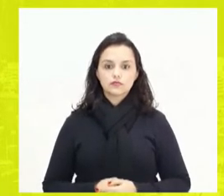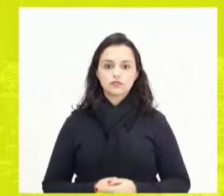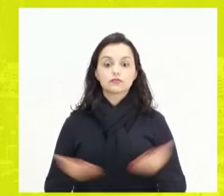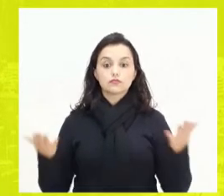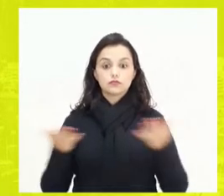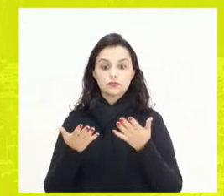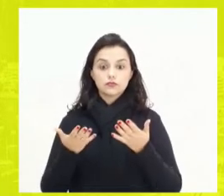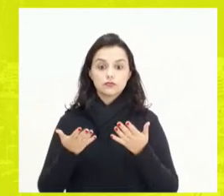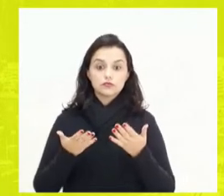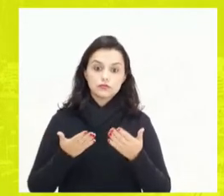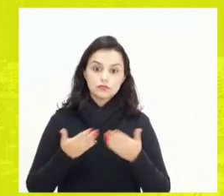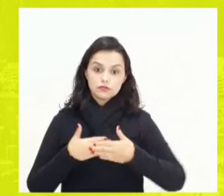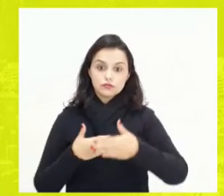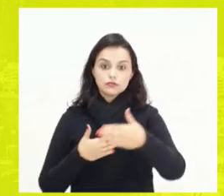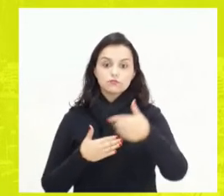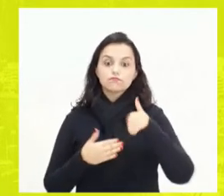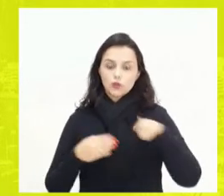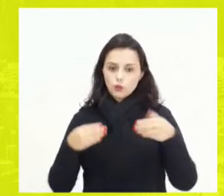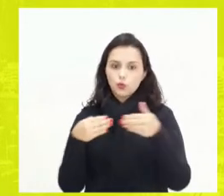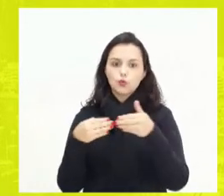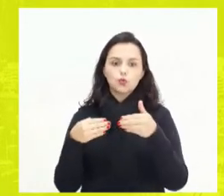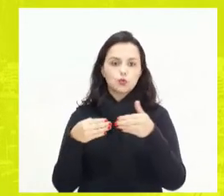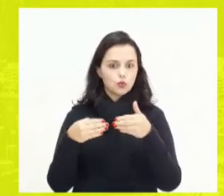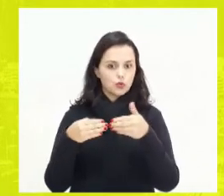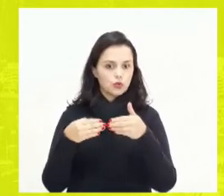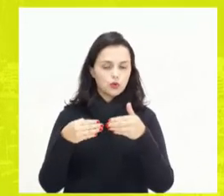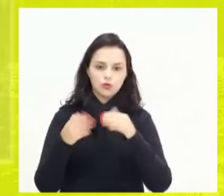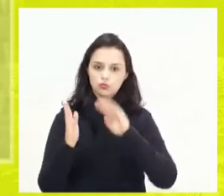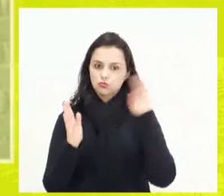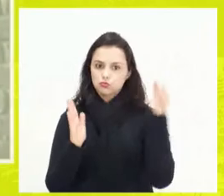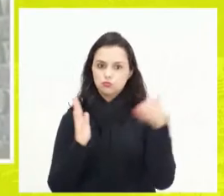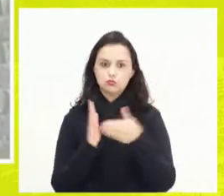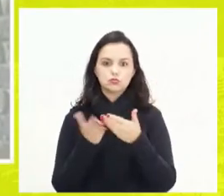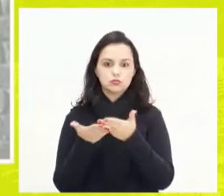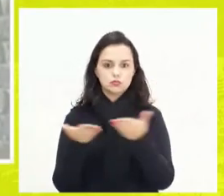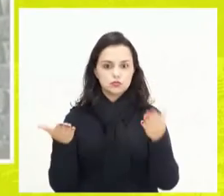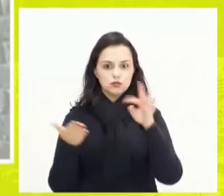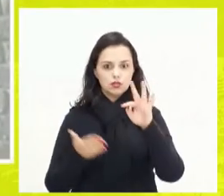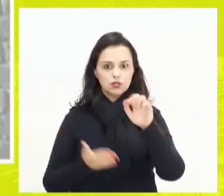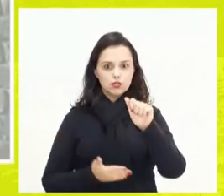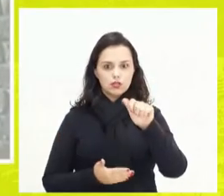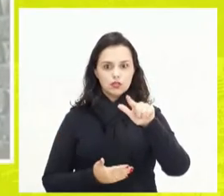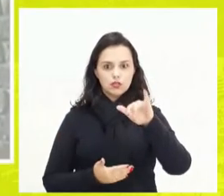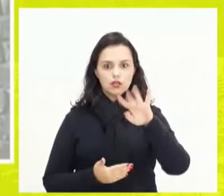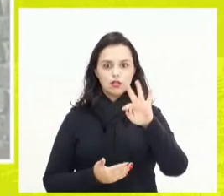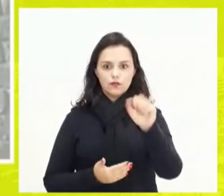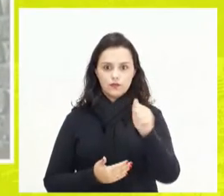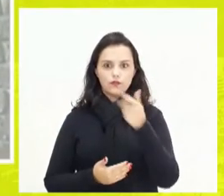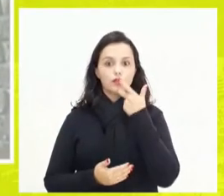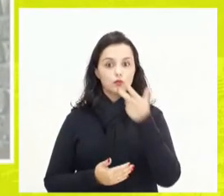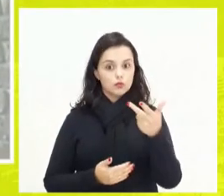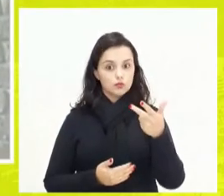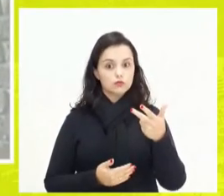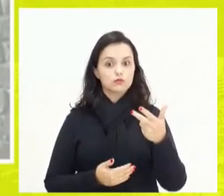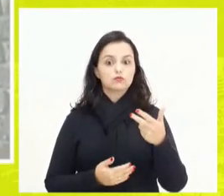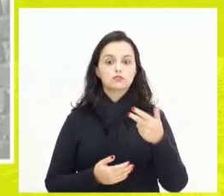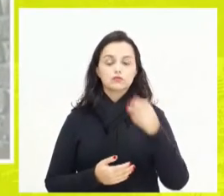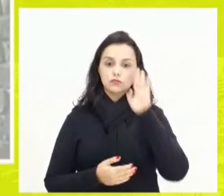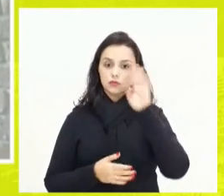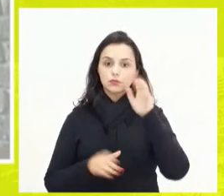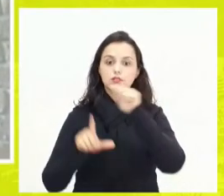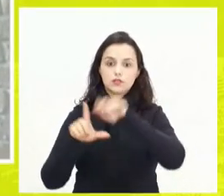commenting a bit about this i agree fully with you talitha starting with the platforms